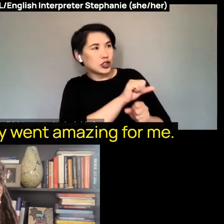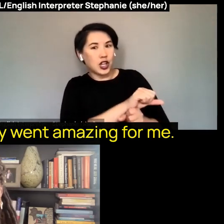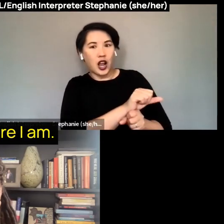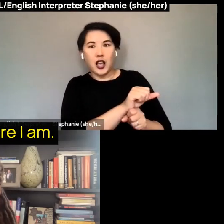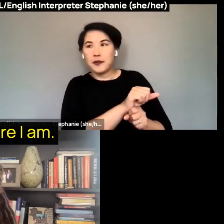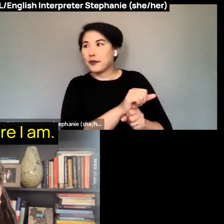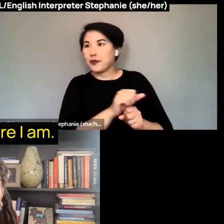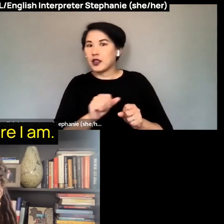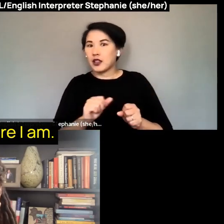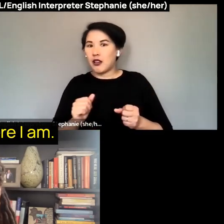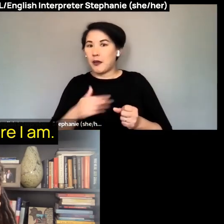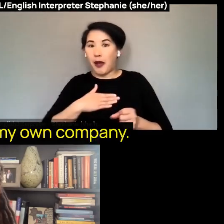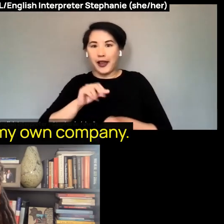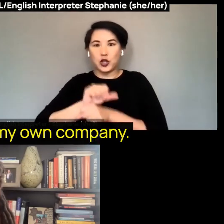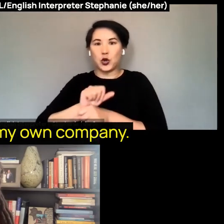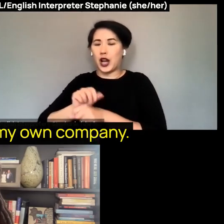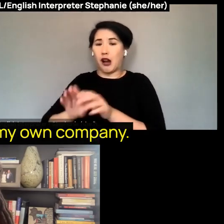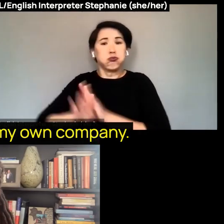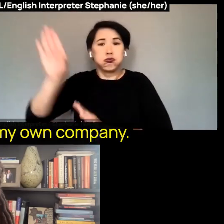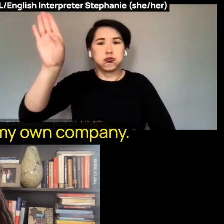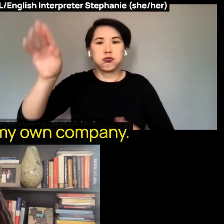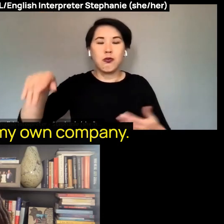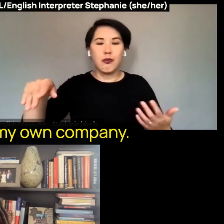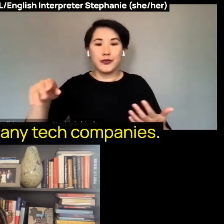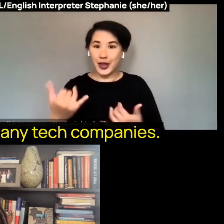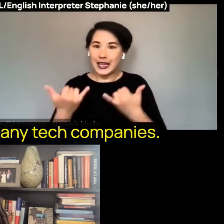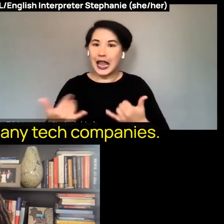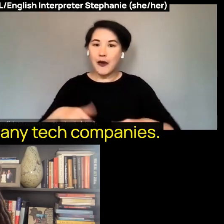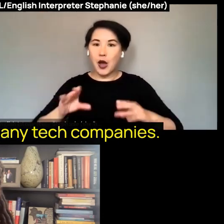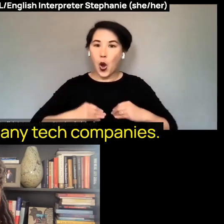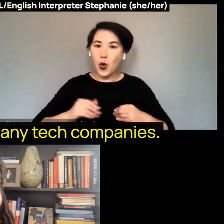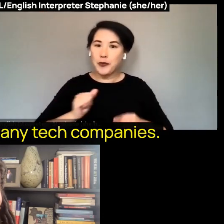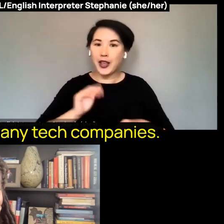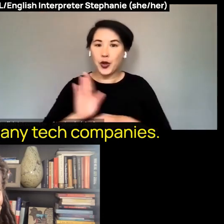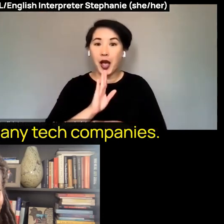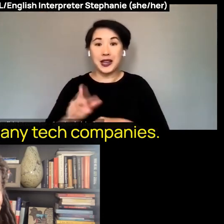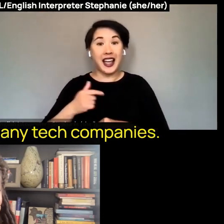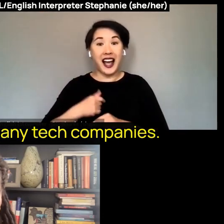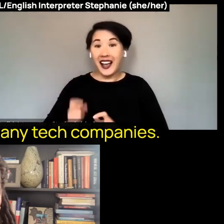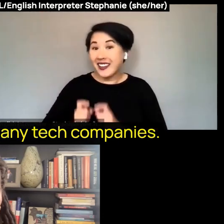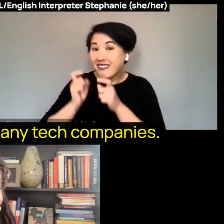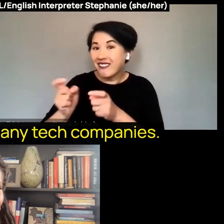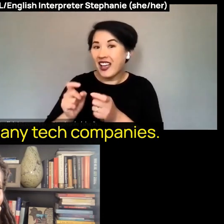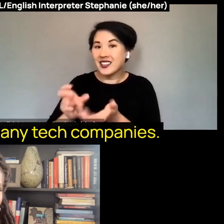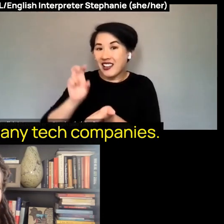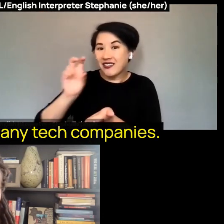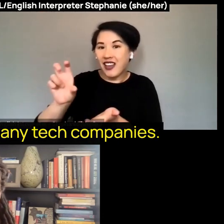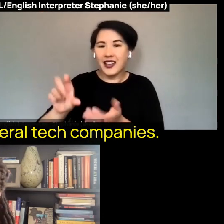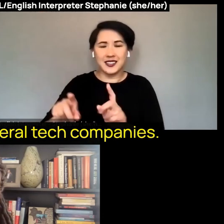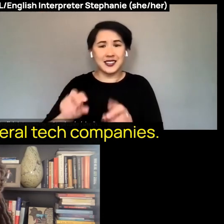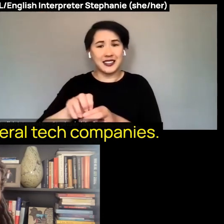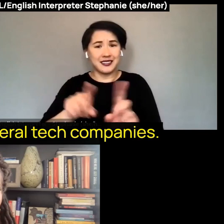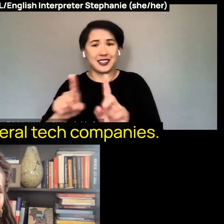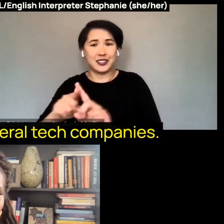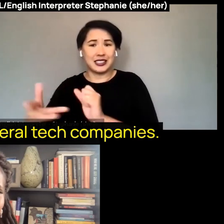amazing for me. And now here I am, you know, now I own my own company. I'm an investor in many, many tech companies.